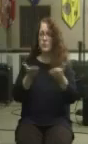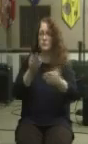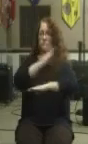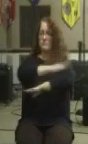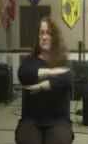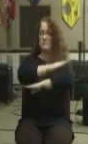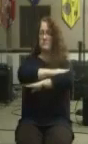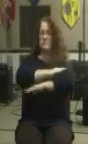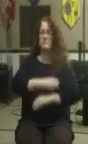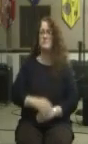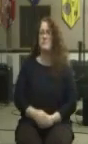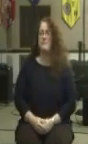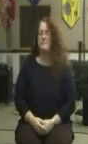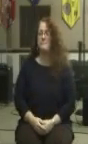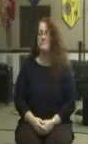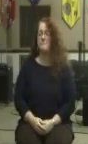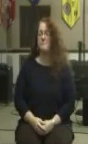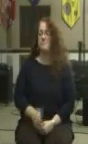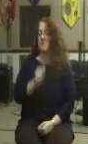wait tables.